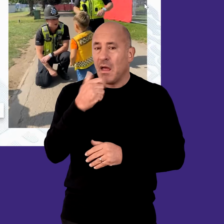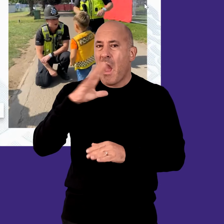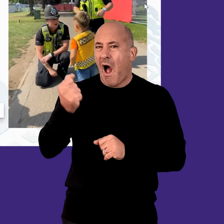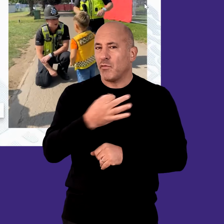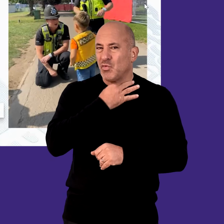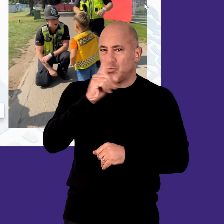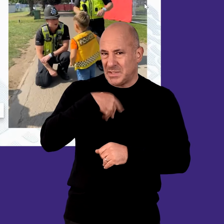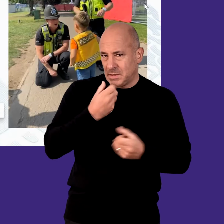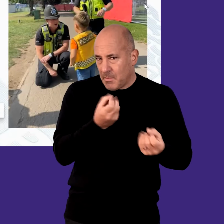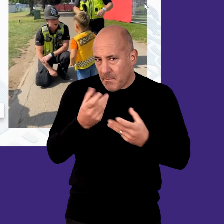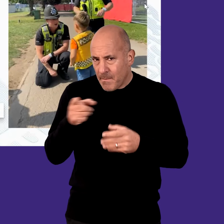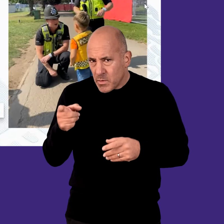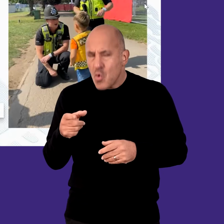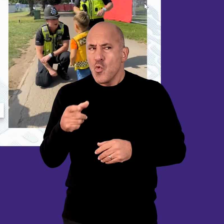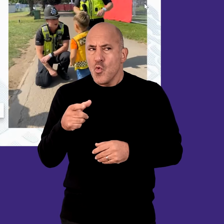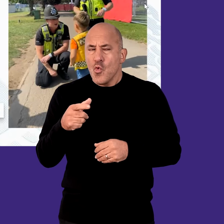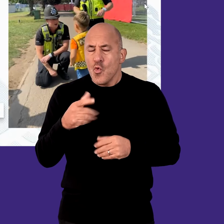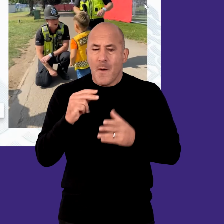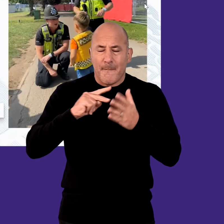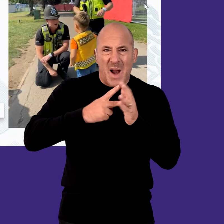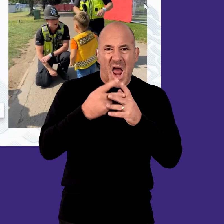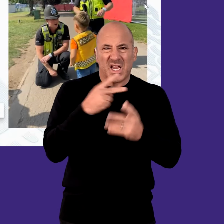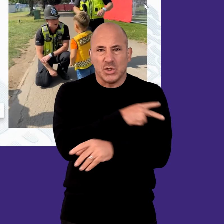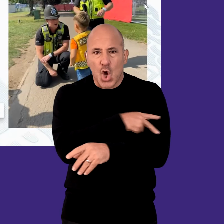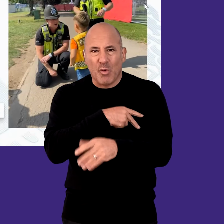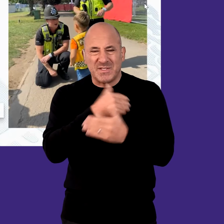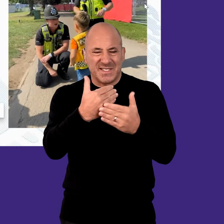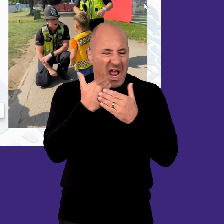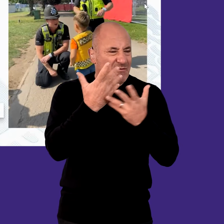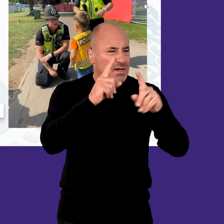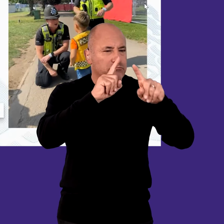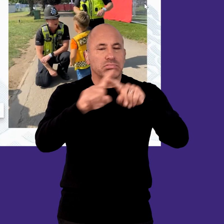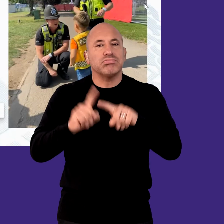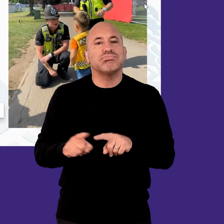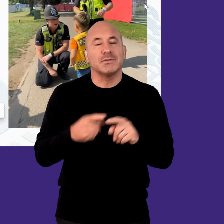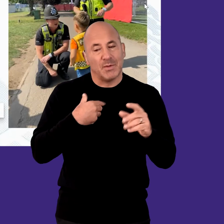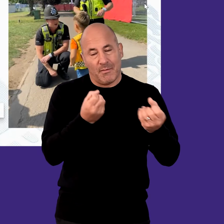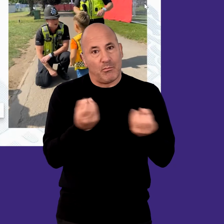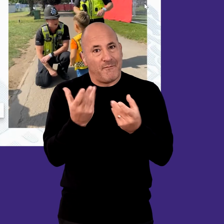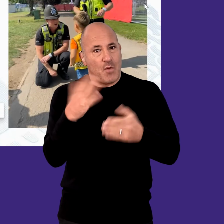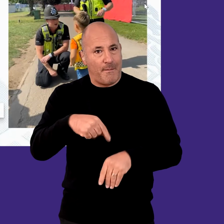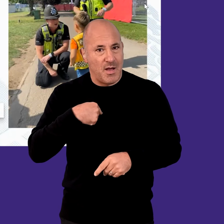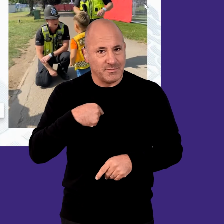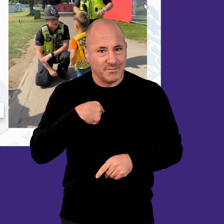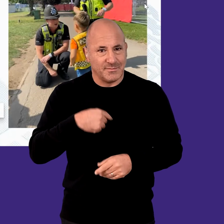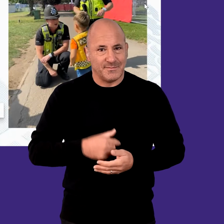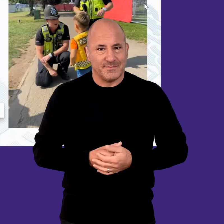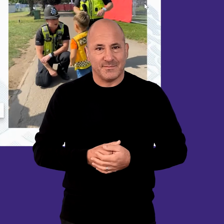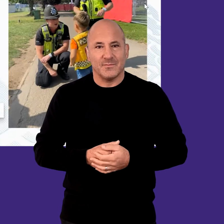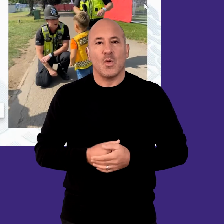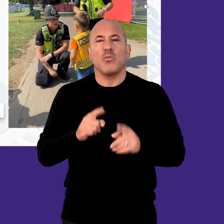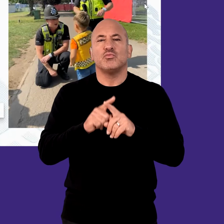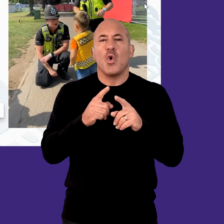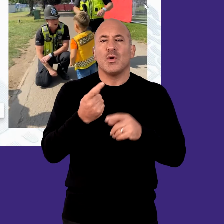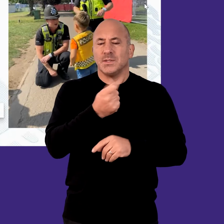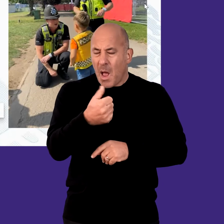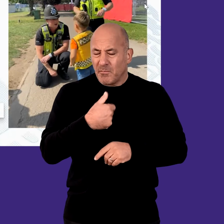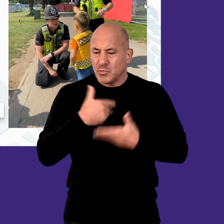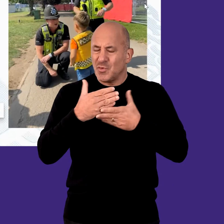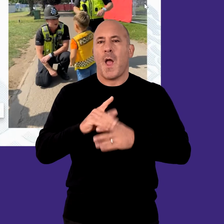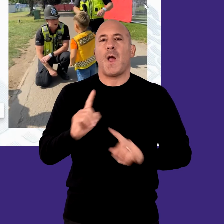intelligence about an area and what the risks might be in terms of putting an event on there, so they were able to plan their